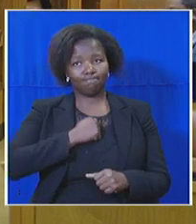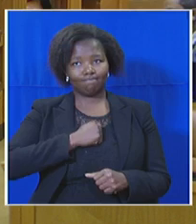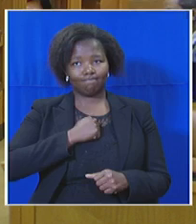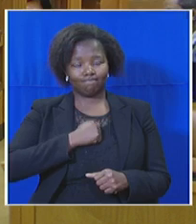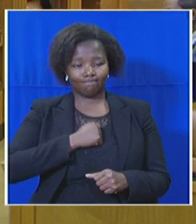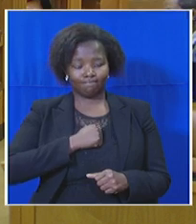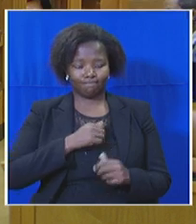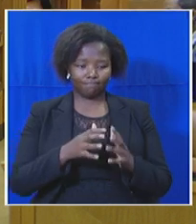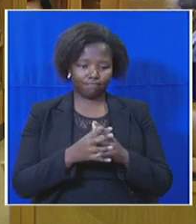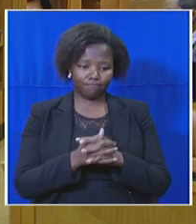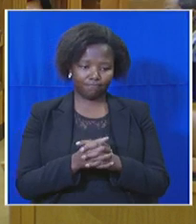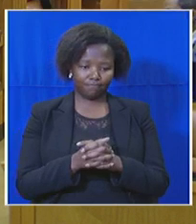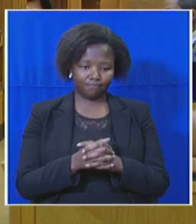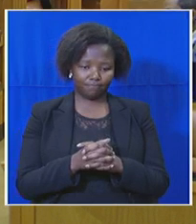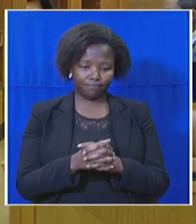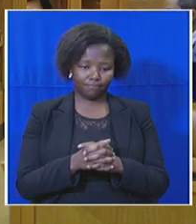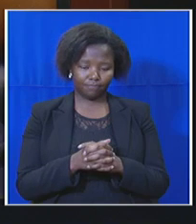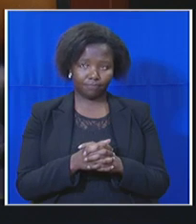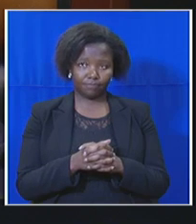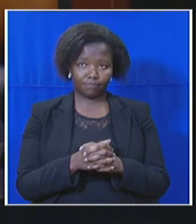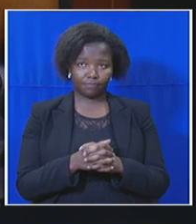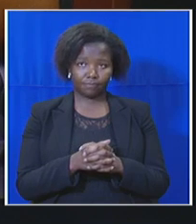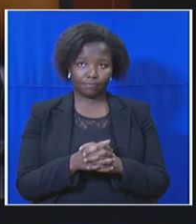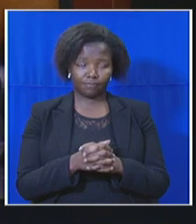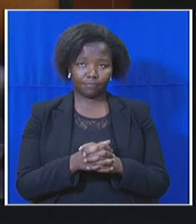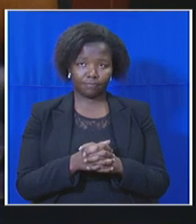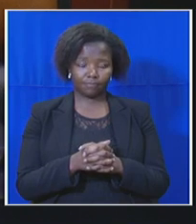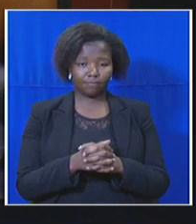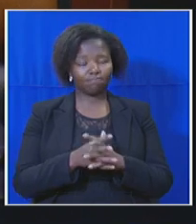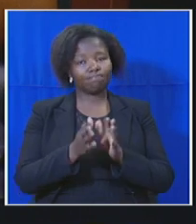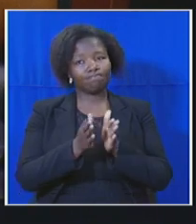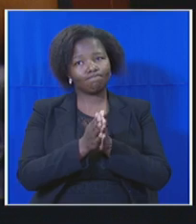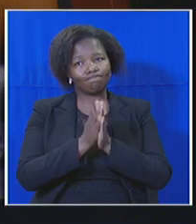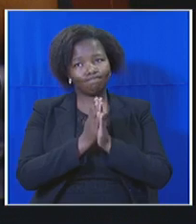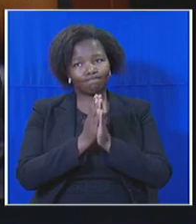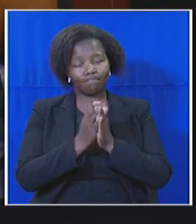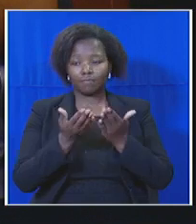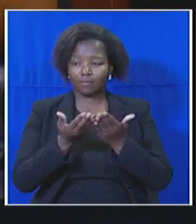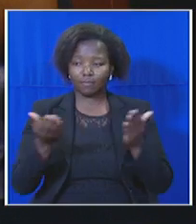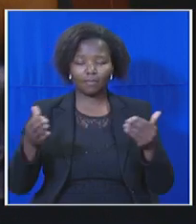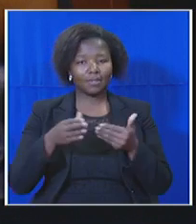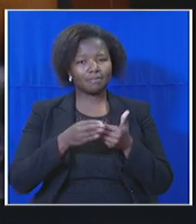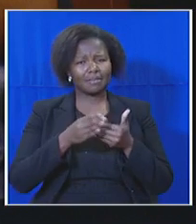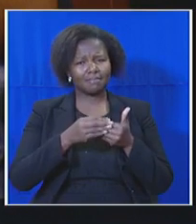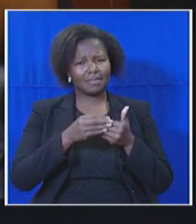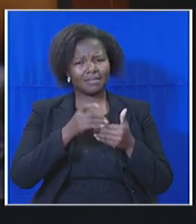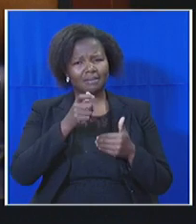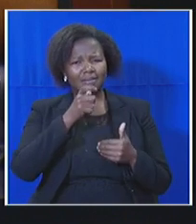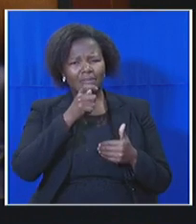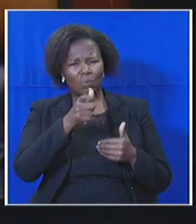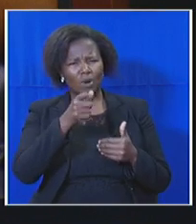Thank you, honorable members. Honorable members, can we plead with us, all of us here, that offensive language,